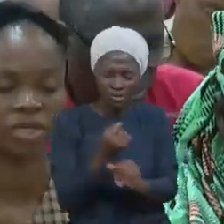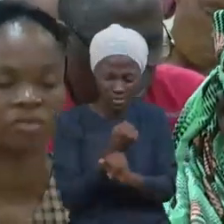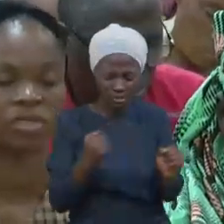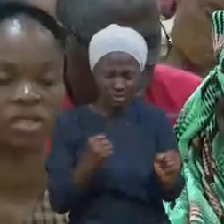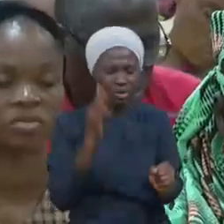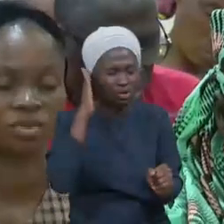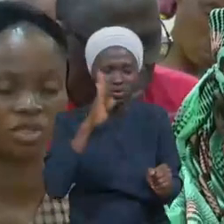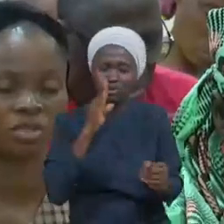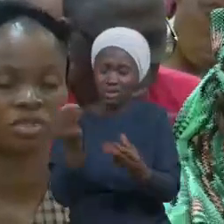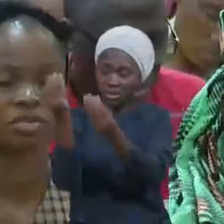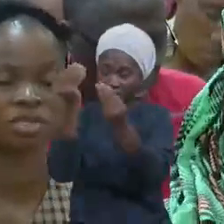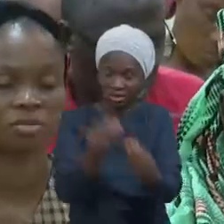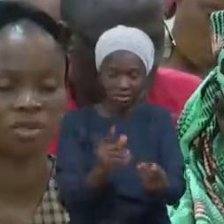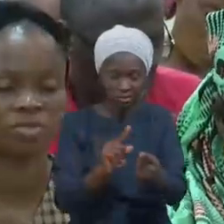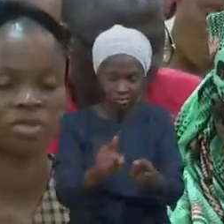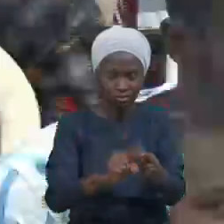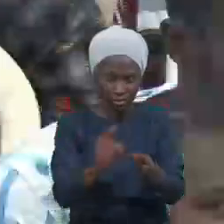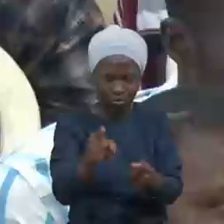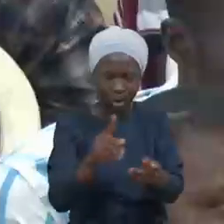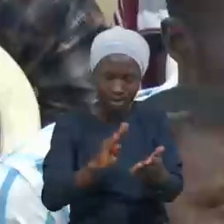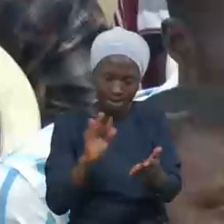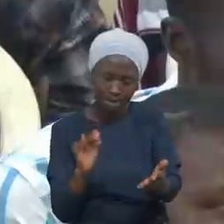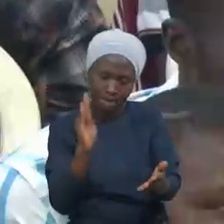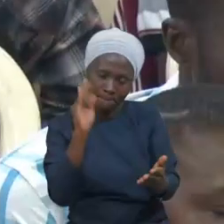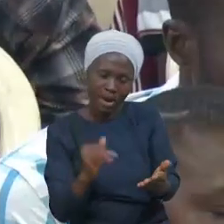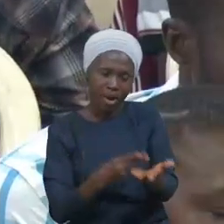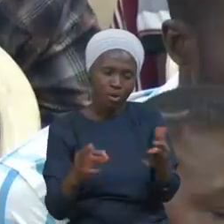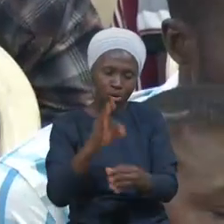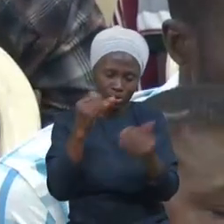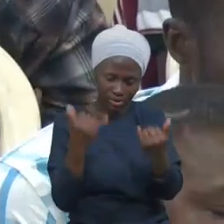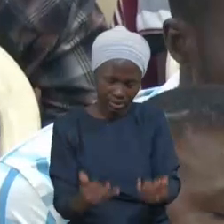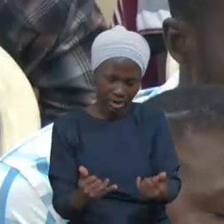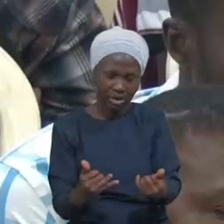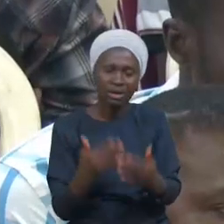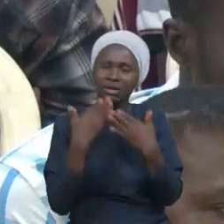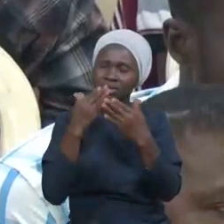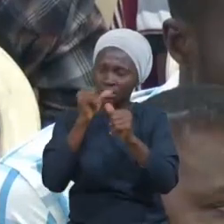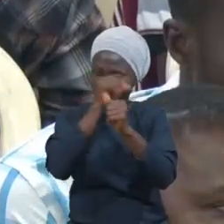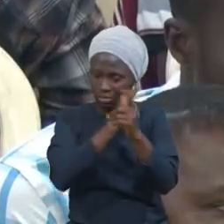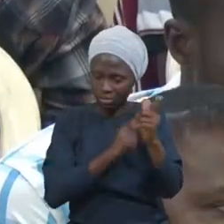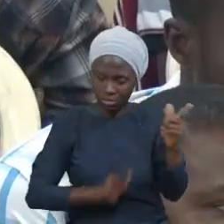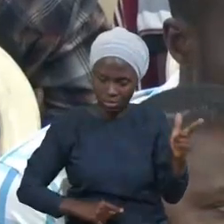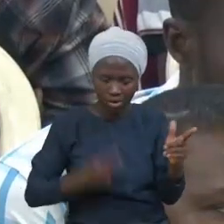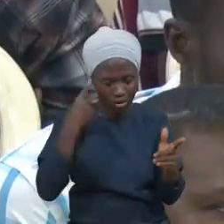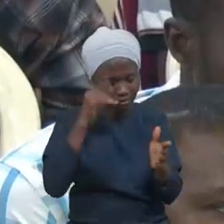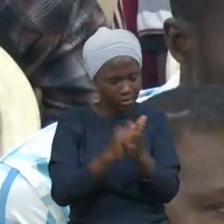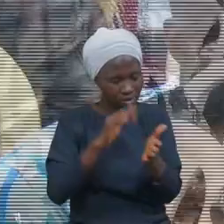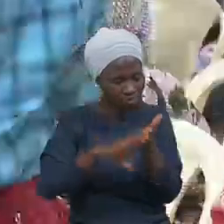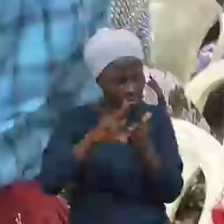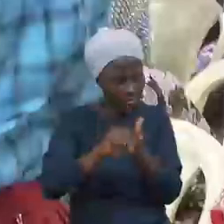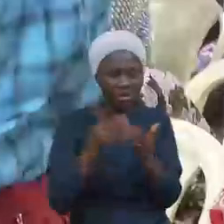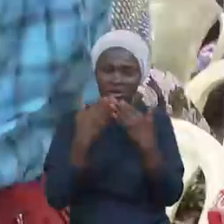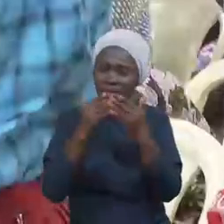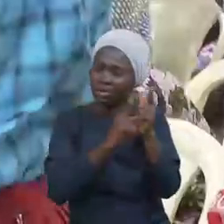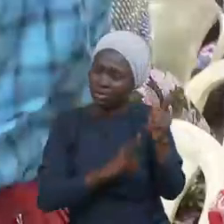be given to you by the Holy Ghost right now. Thank you, Lord, for that forgiveness. Thank you, Lord, for